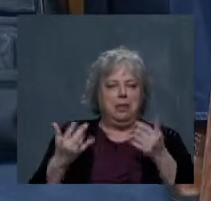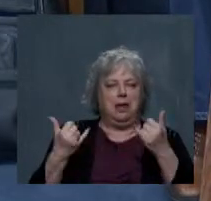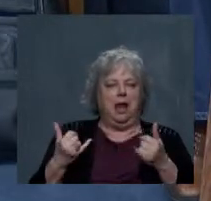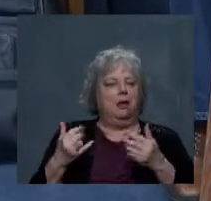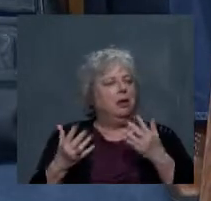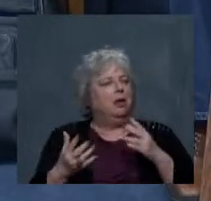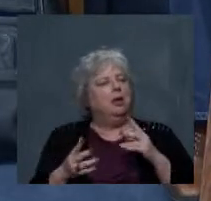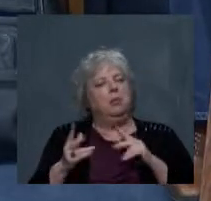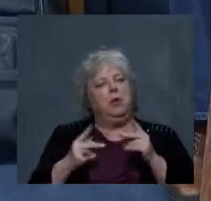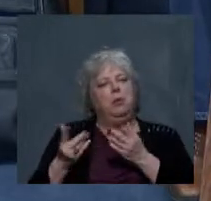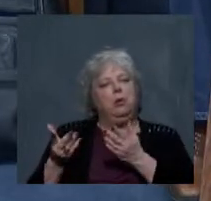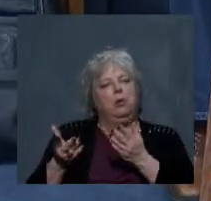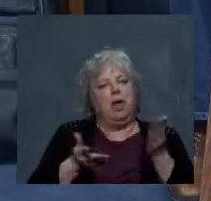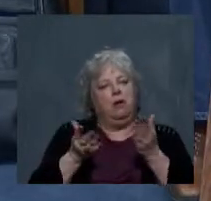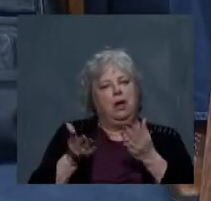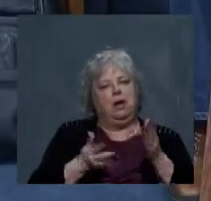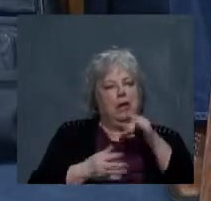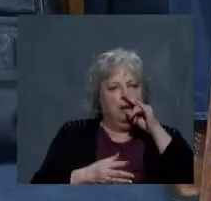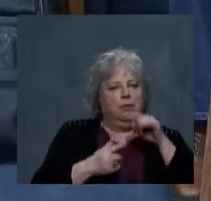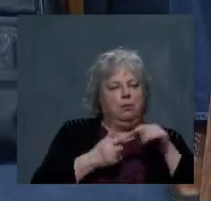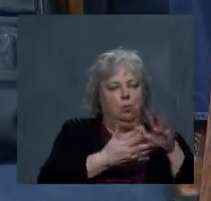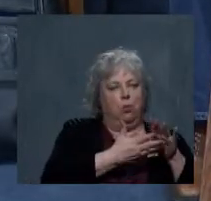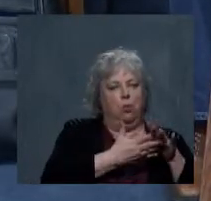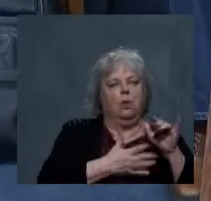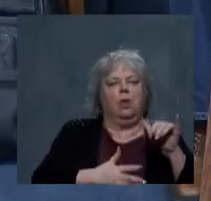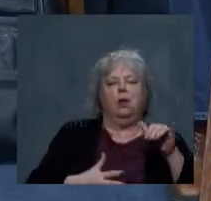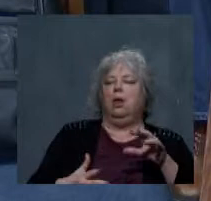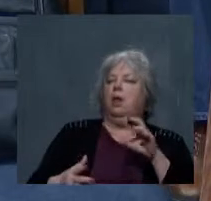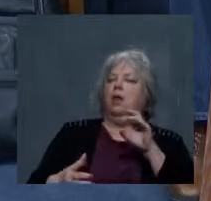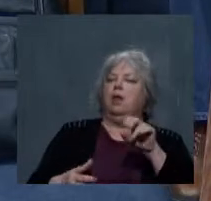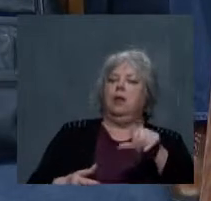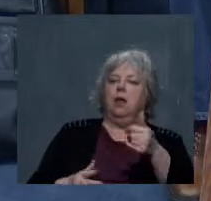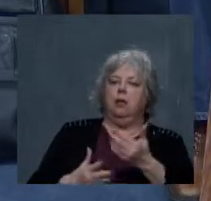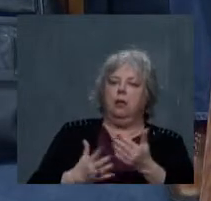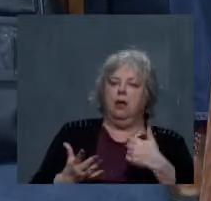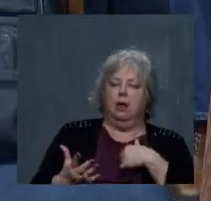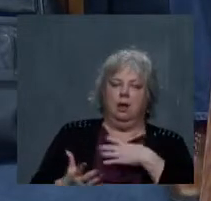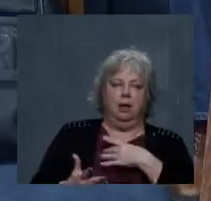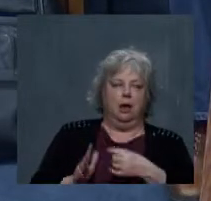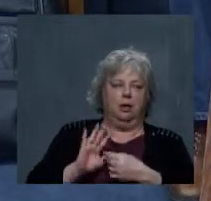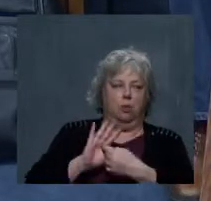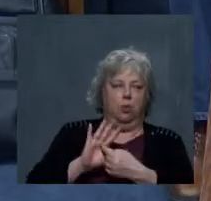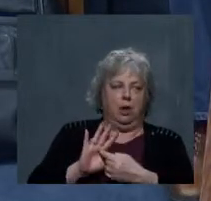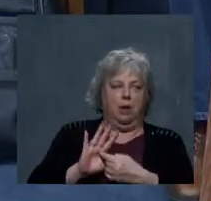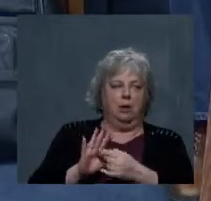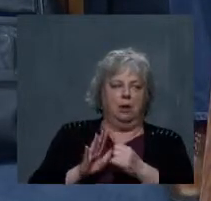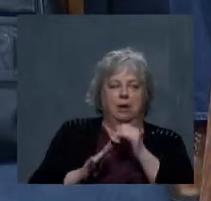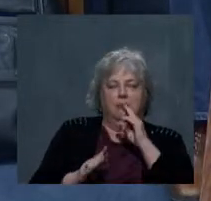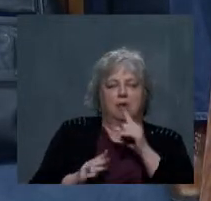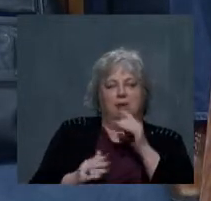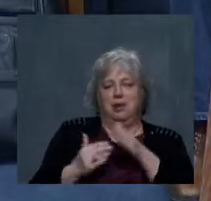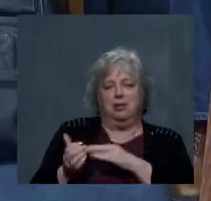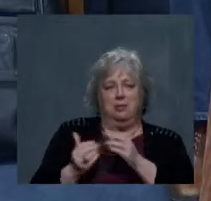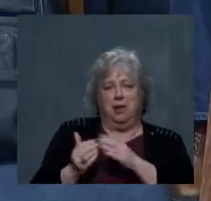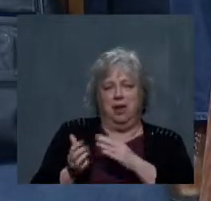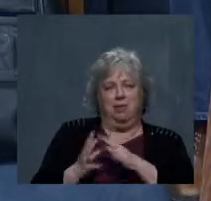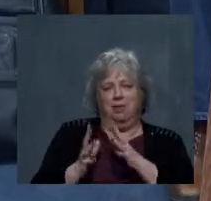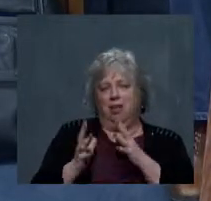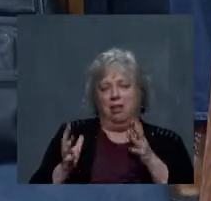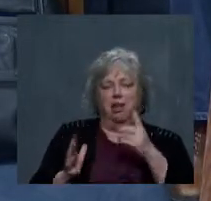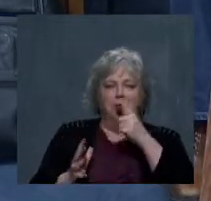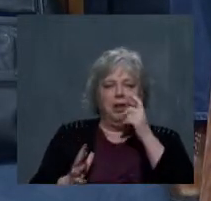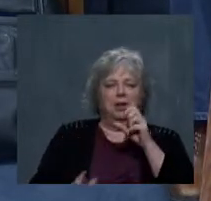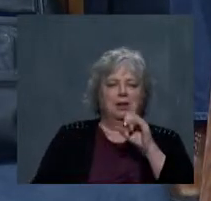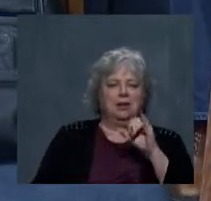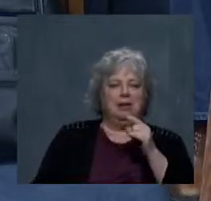school or something. Eastbound versus westbound. The other thing I'd like to point out is that that really doesn't matter a whole lot because of the